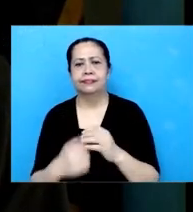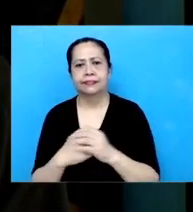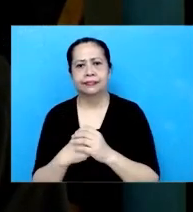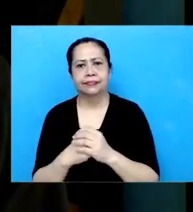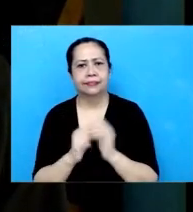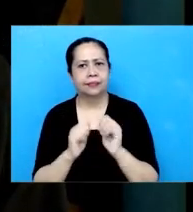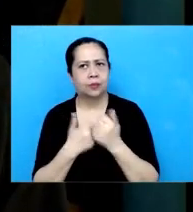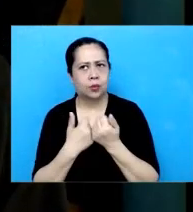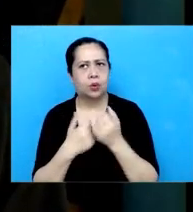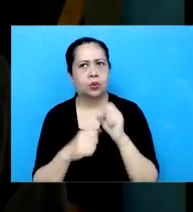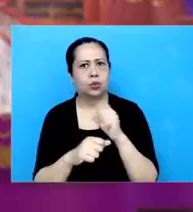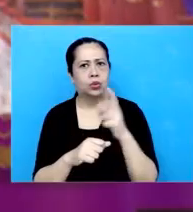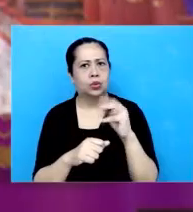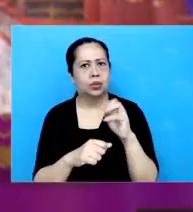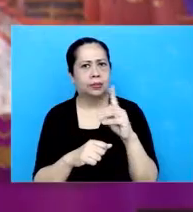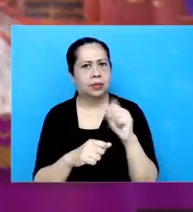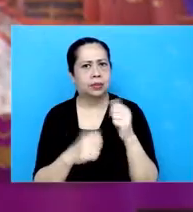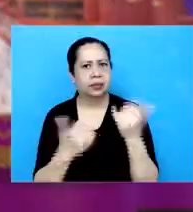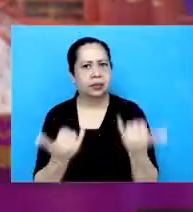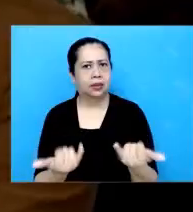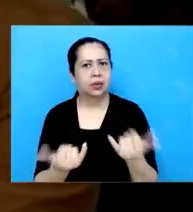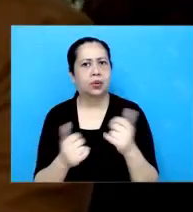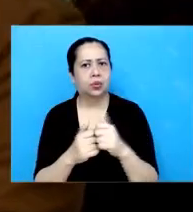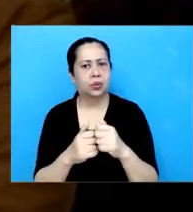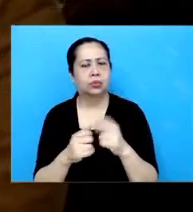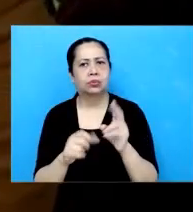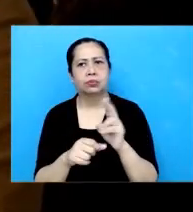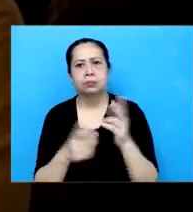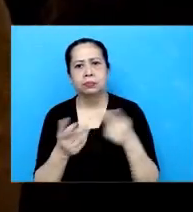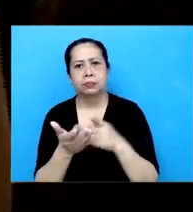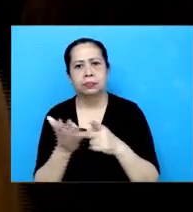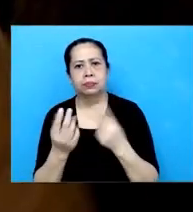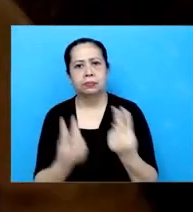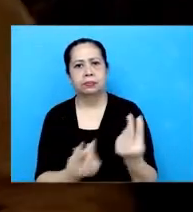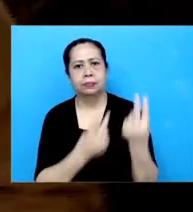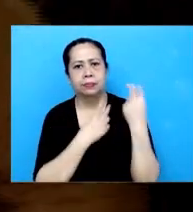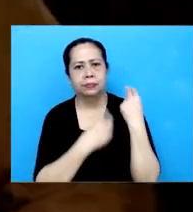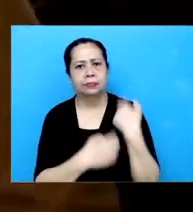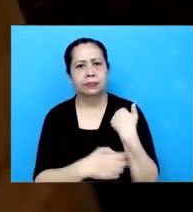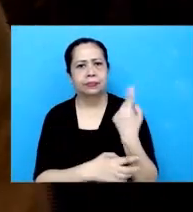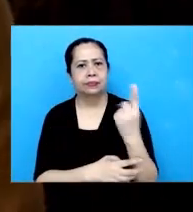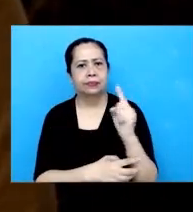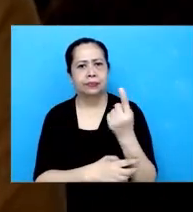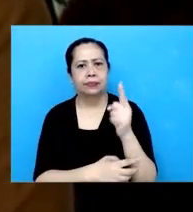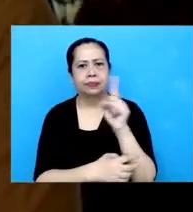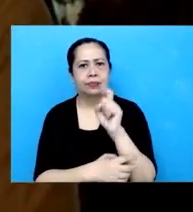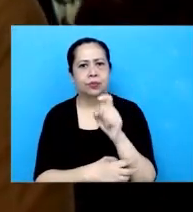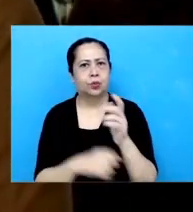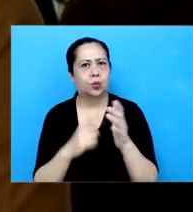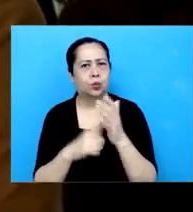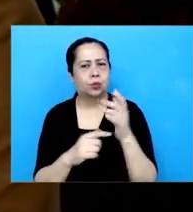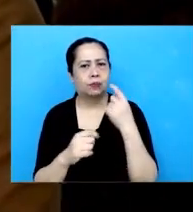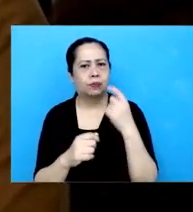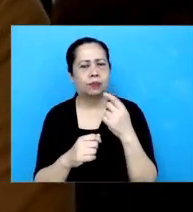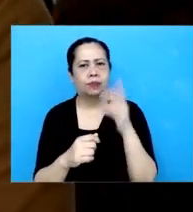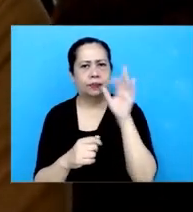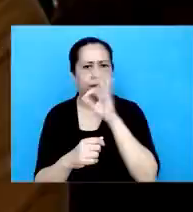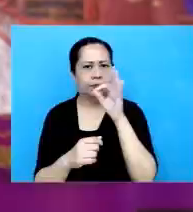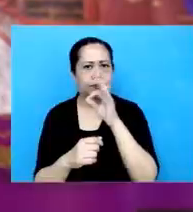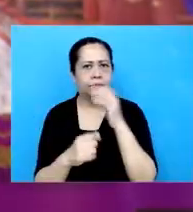social media is right now. This is the part where I go back to yung first question mo. Kung what it will take for Filipinos to make